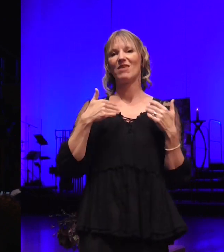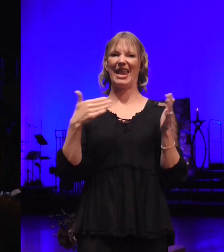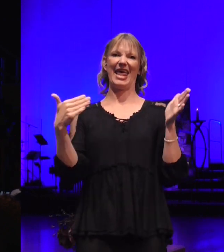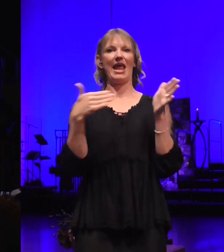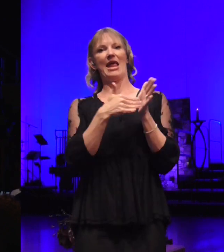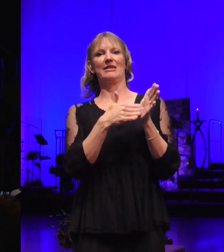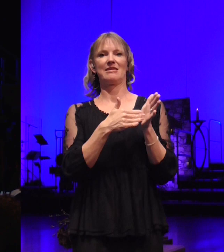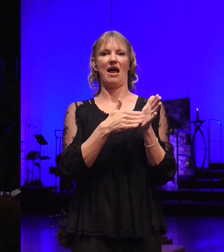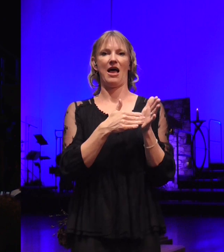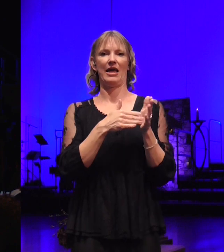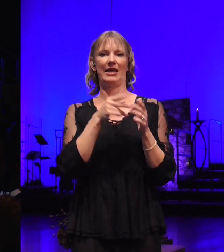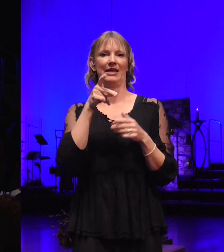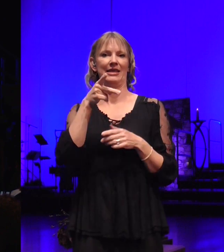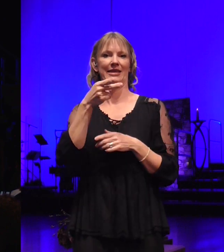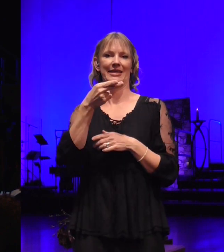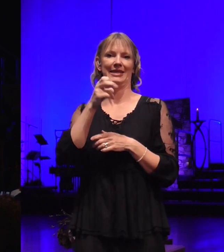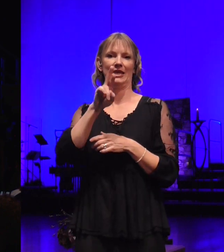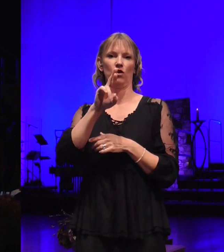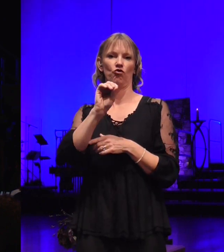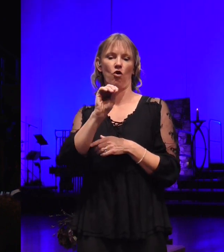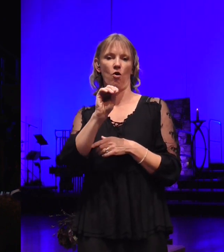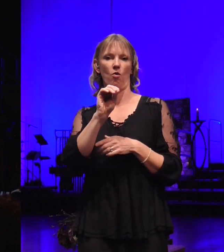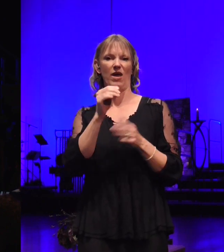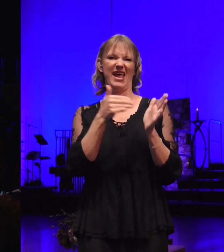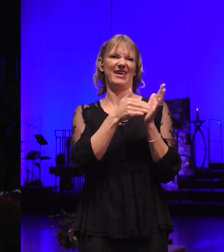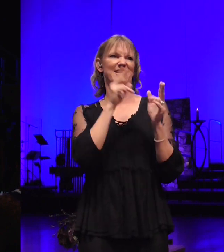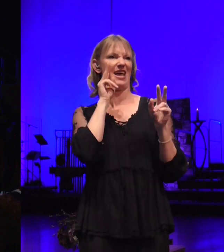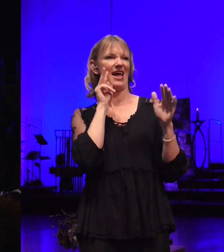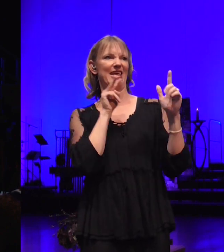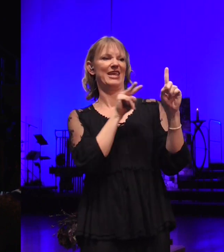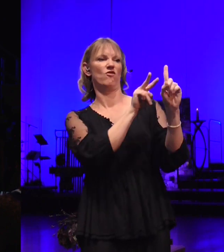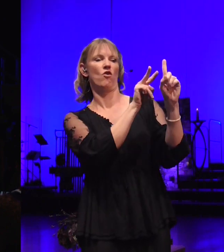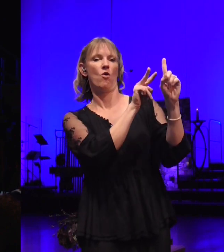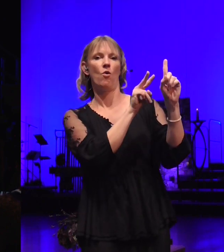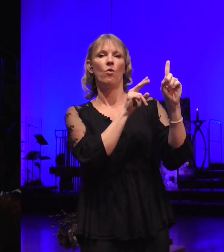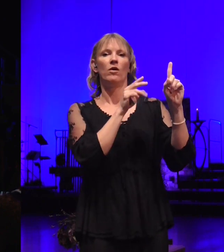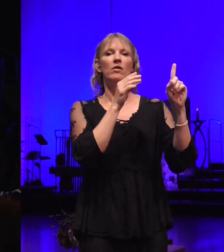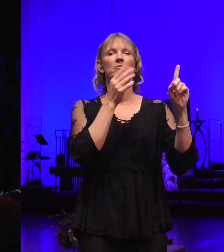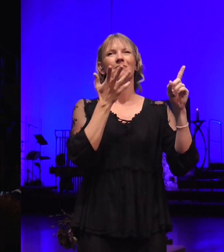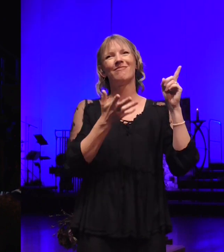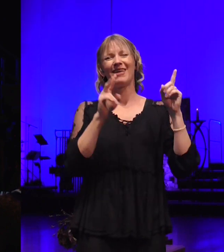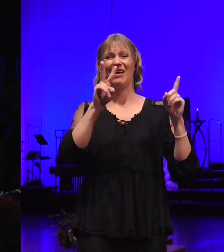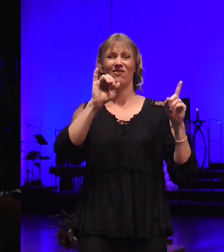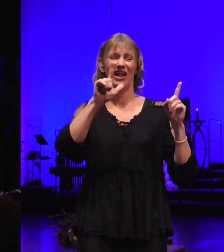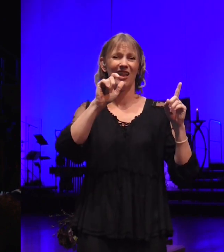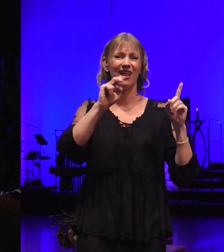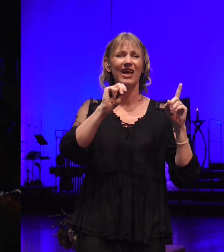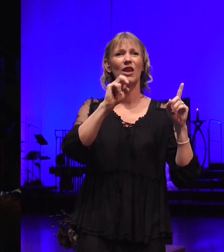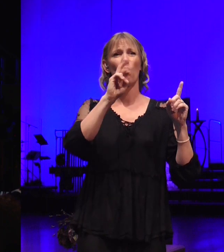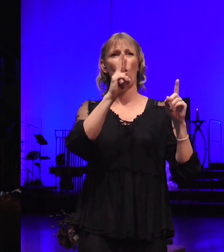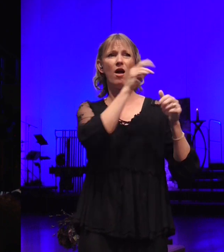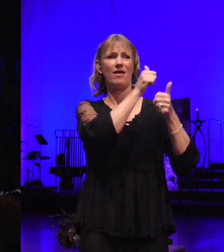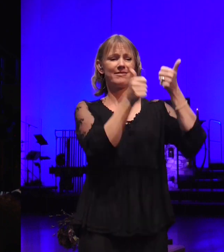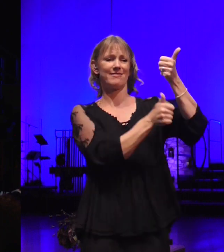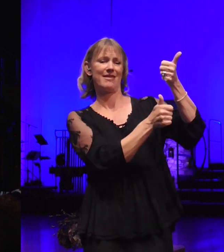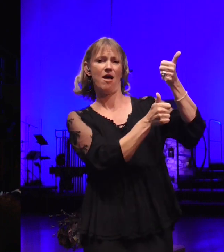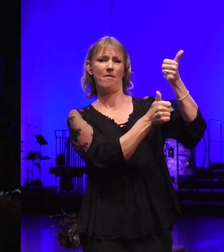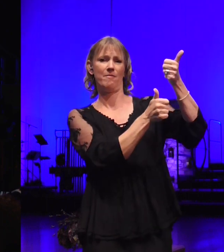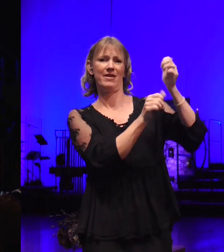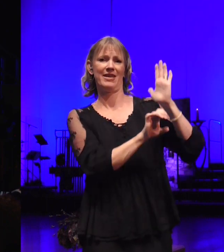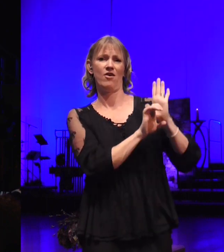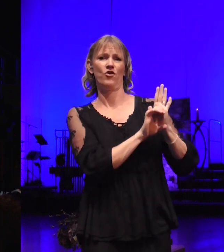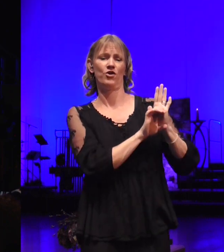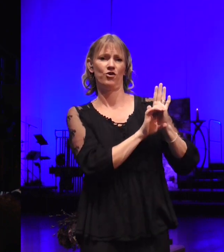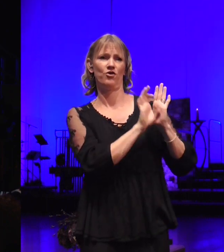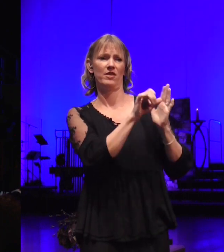anti-hero, someone who, if not seen as a villain, would be seen as a sub-character in a narrative.